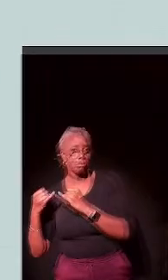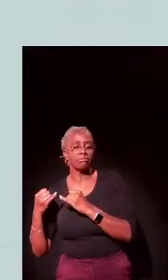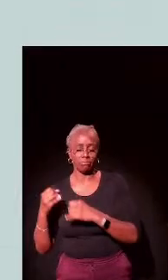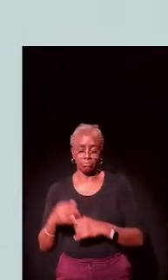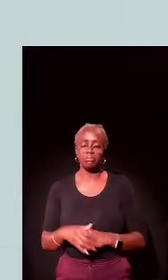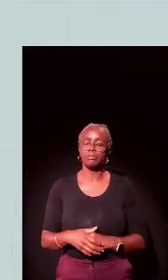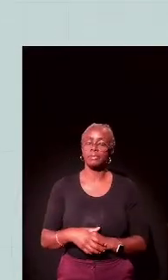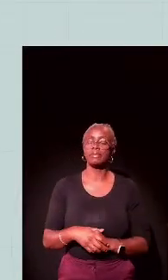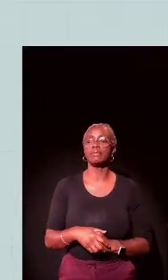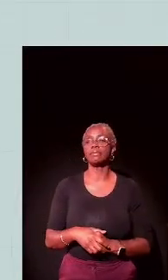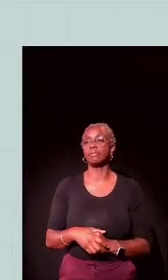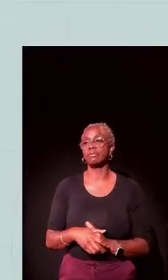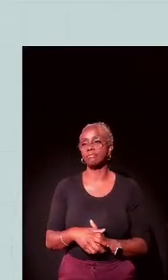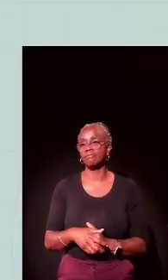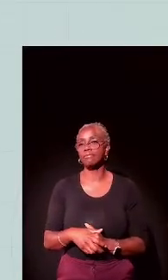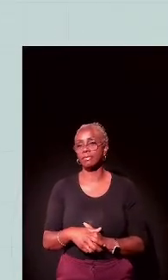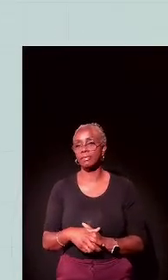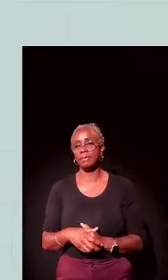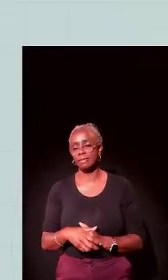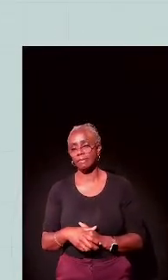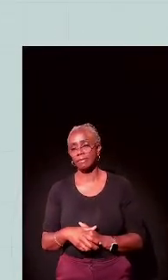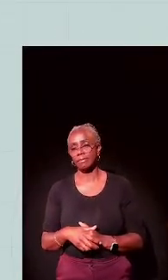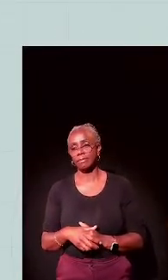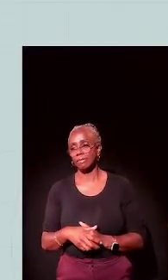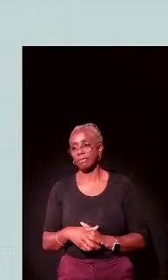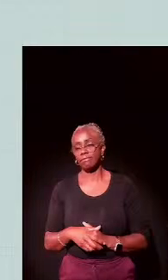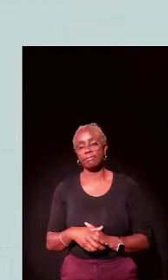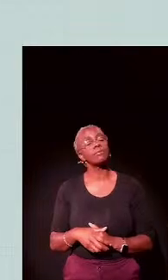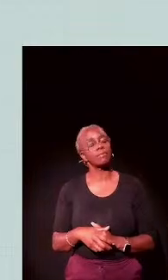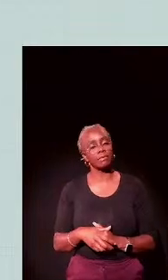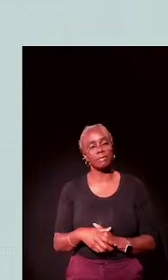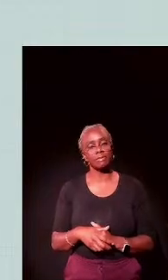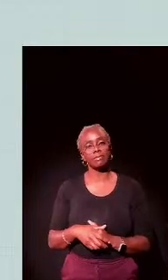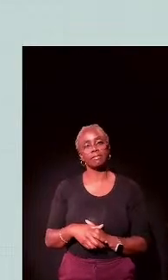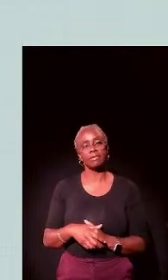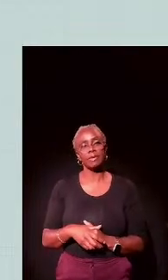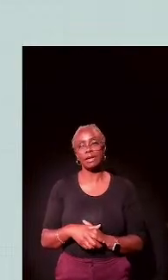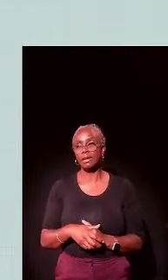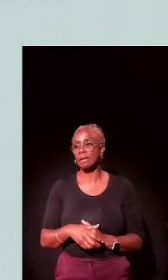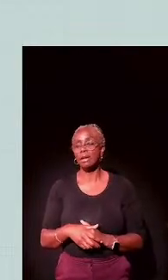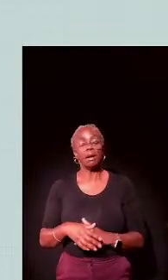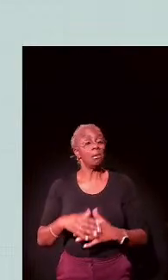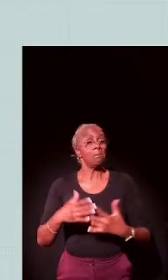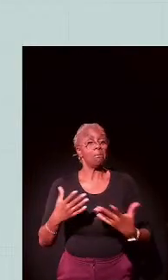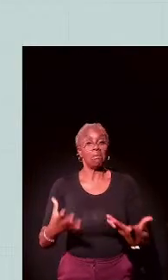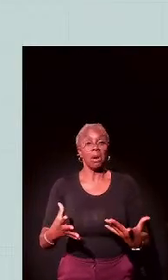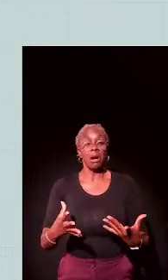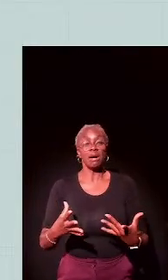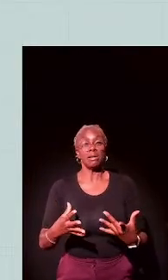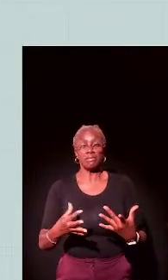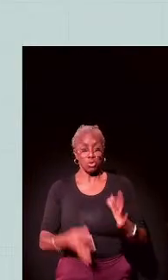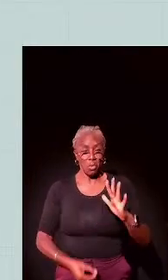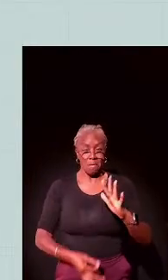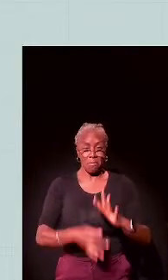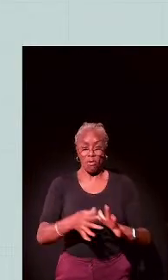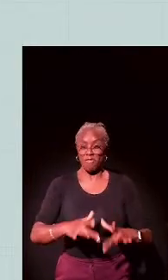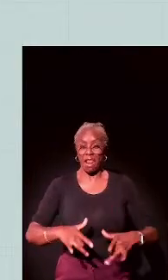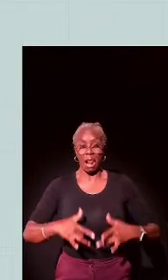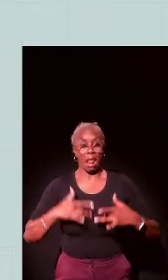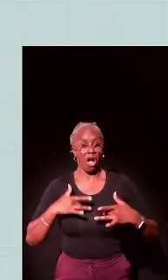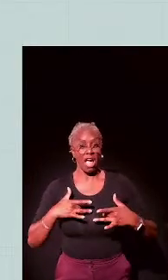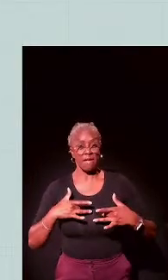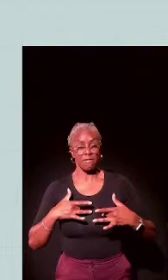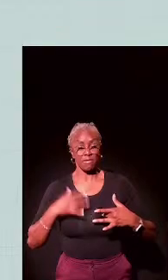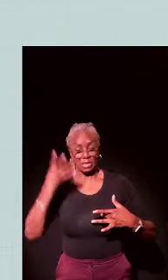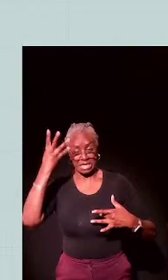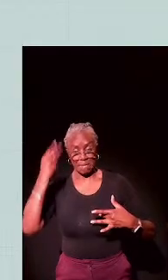And the interesting thing is that there's no pharmacological or pharmaceutical interventions to improve quality of life, or any meaningful